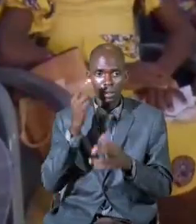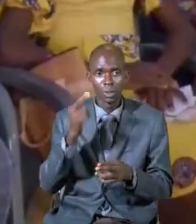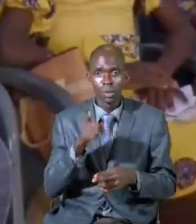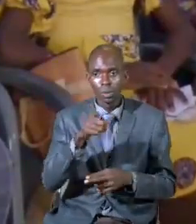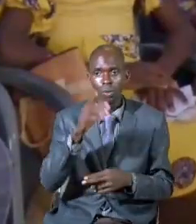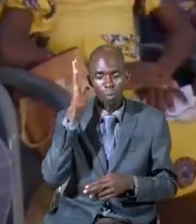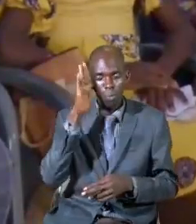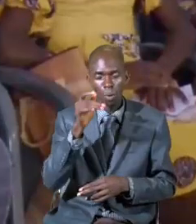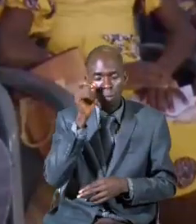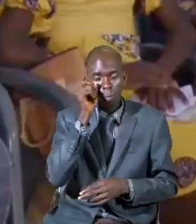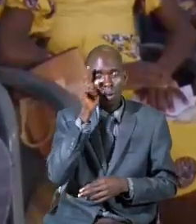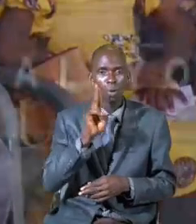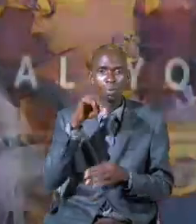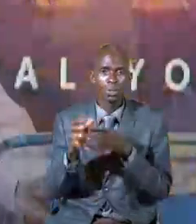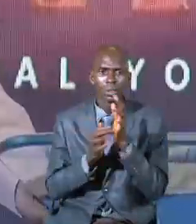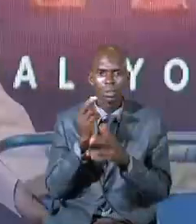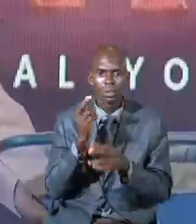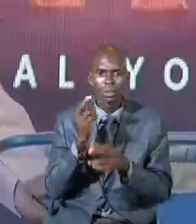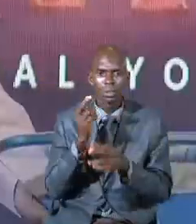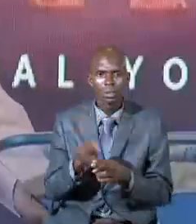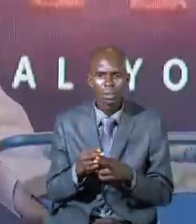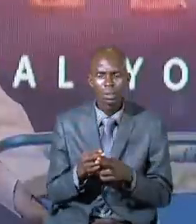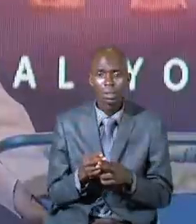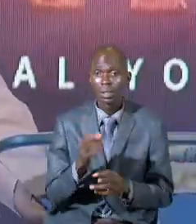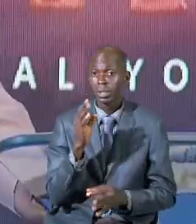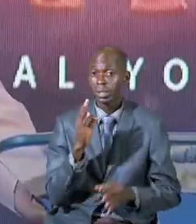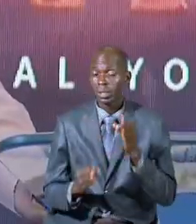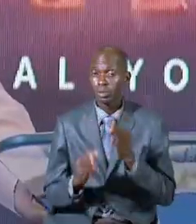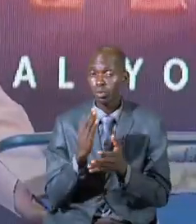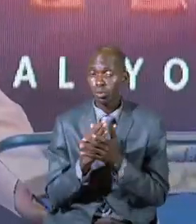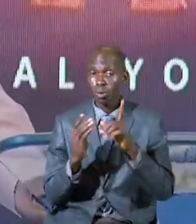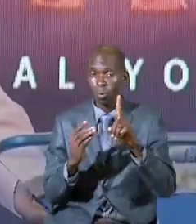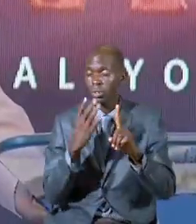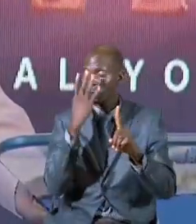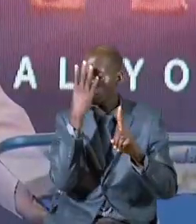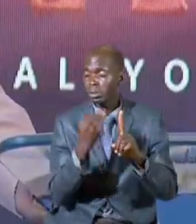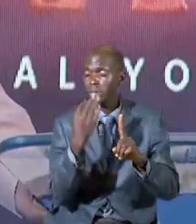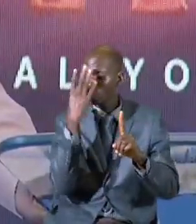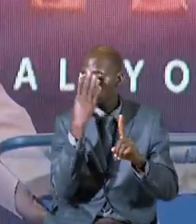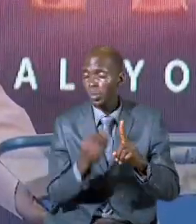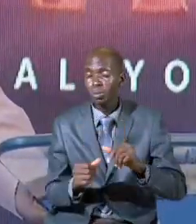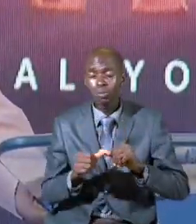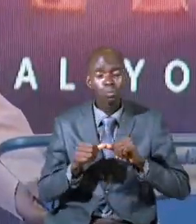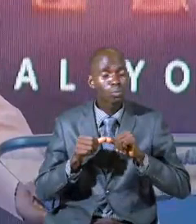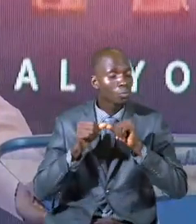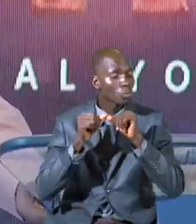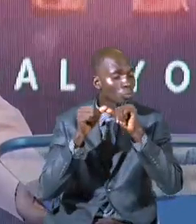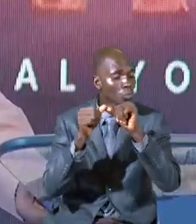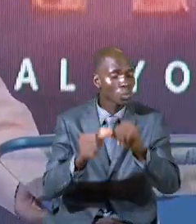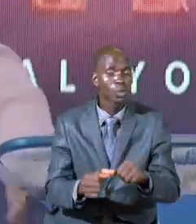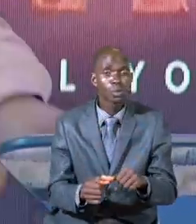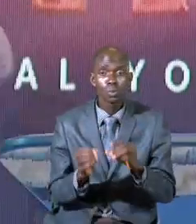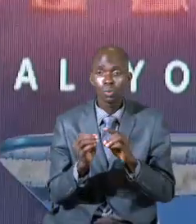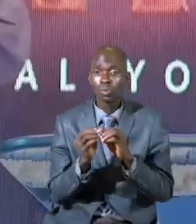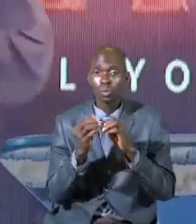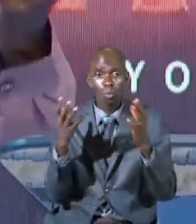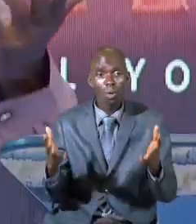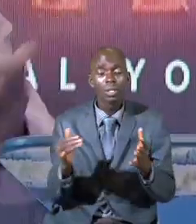somebody sleeps perpetually, it will not fulfill the goal and the purpose of the maker.